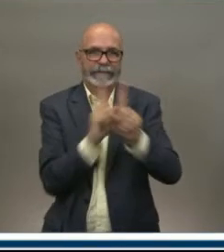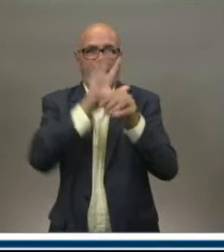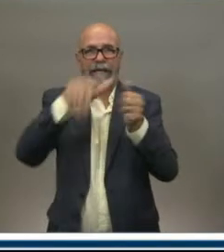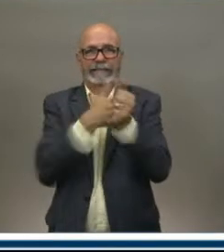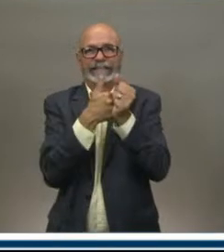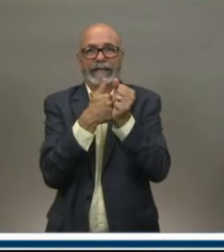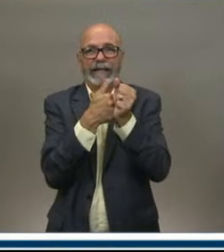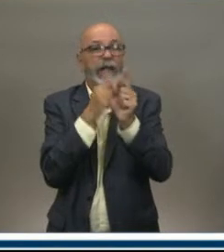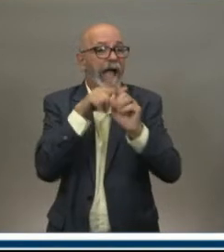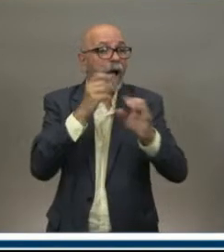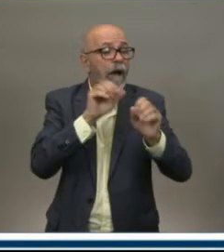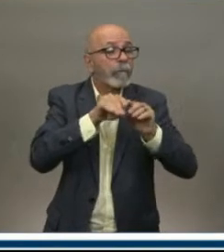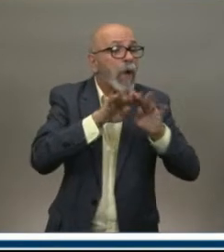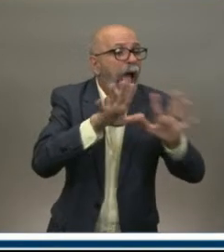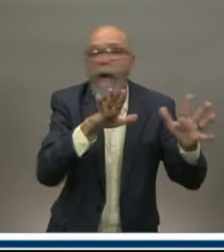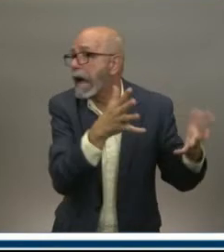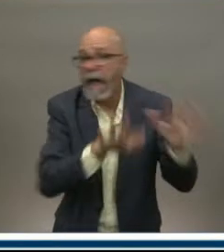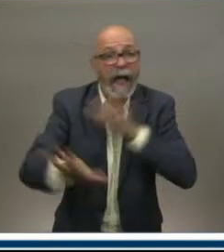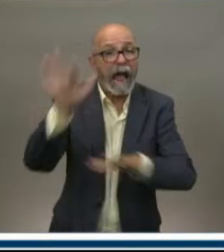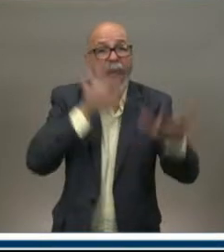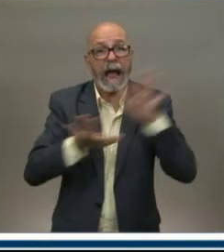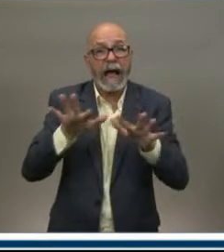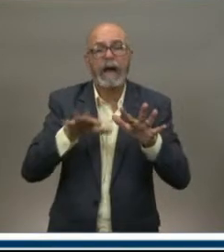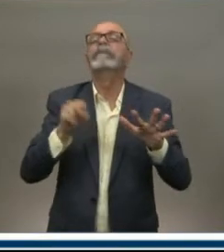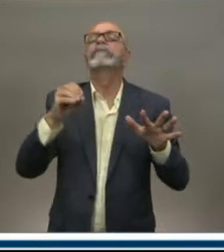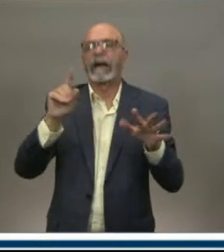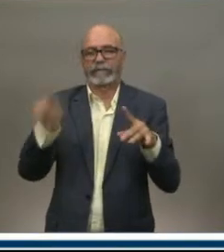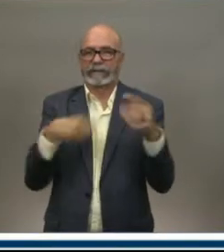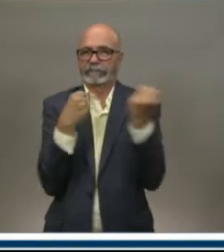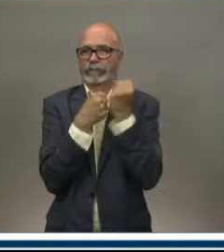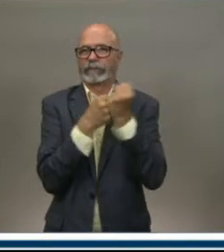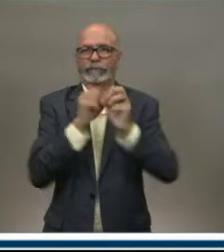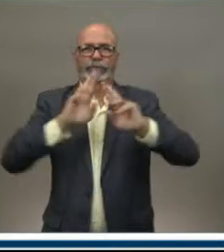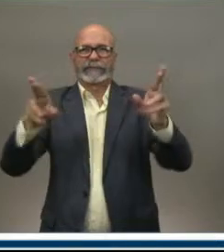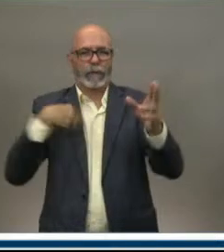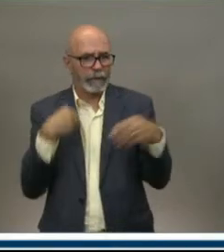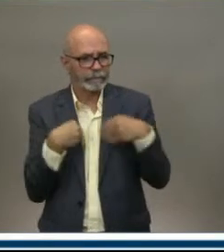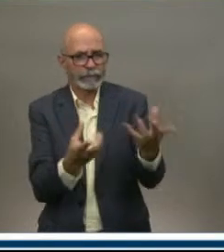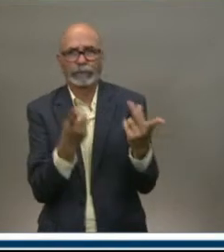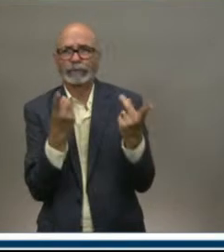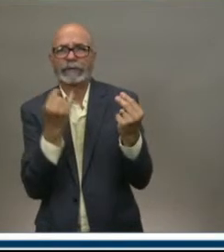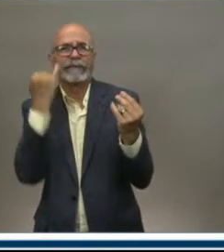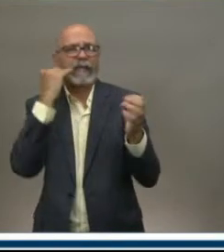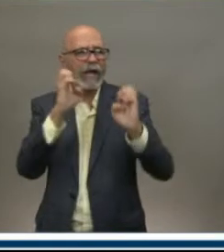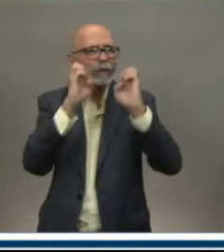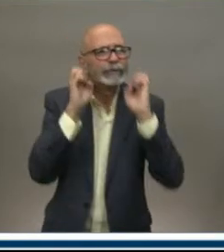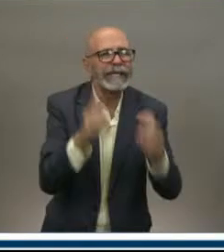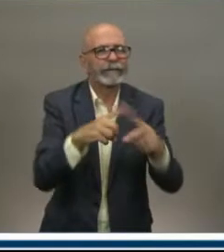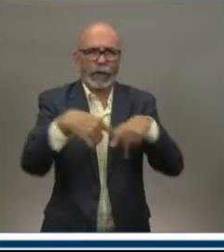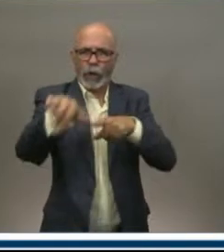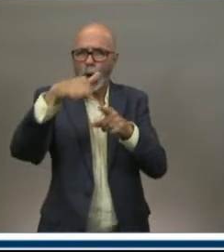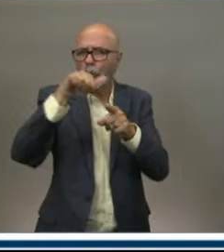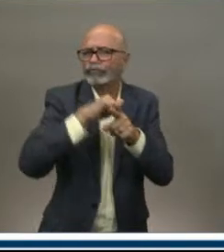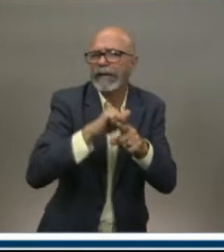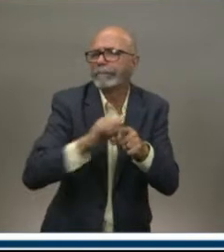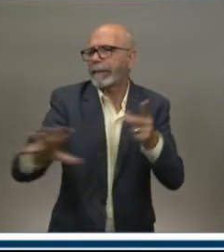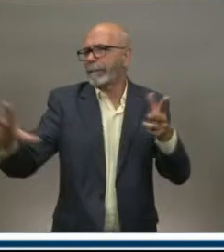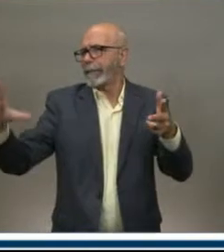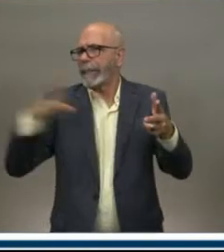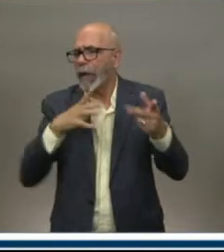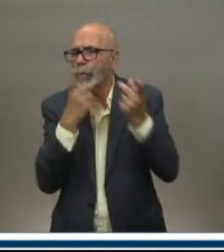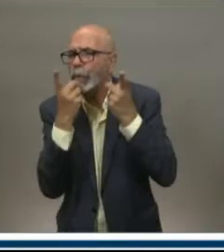also to support them with education and training and best practices. And that type